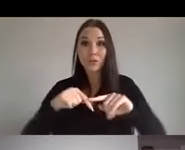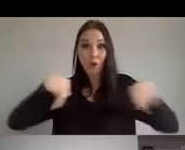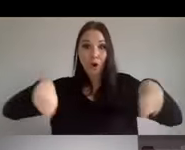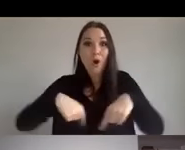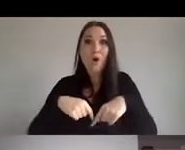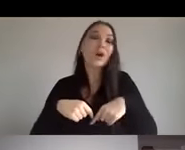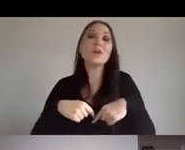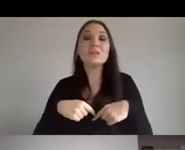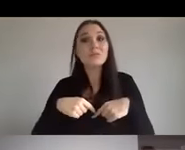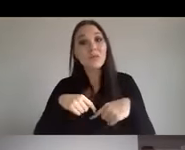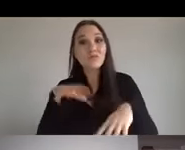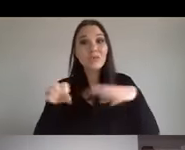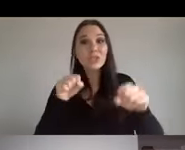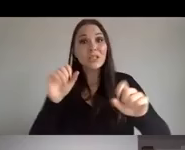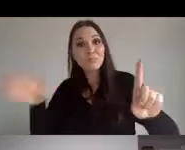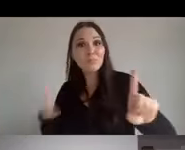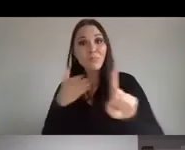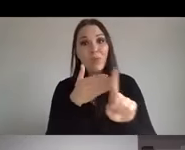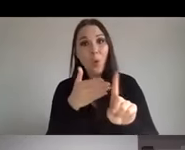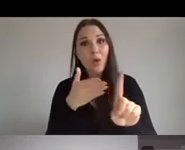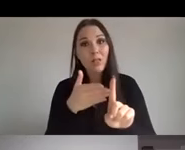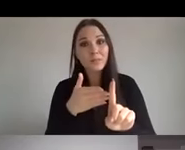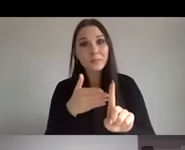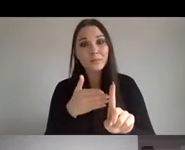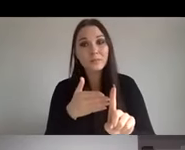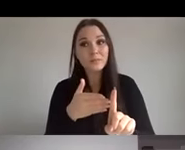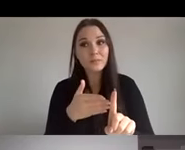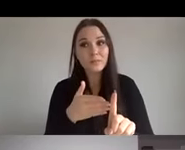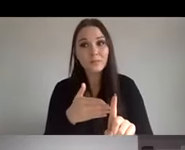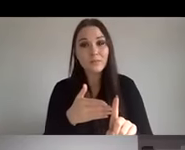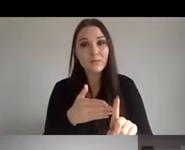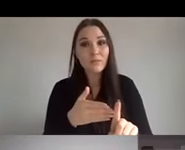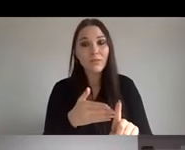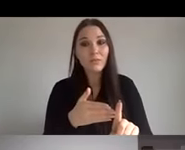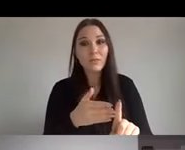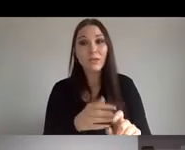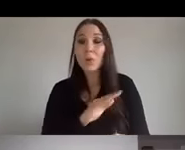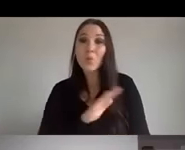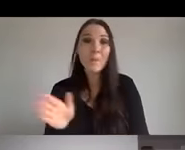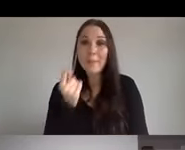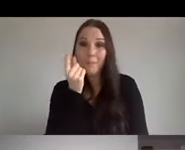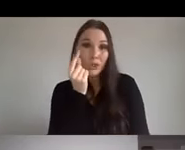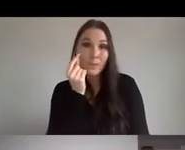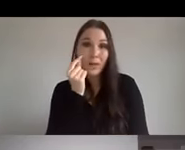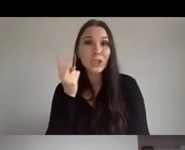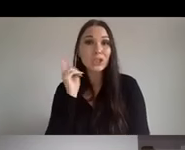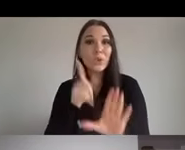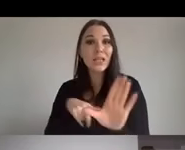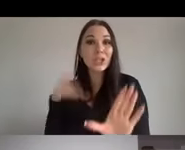reaching our goal for us. And this wouldn't have been possible a few years ago, I